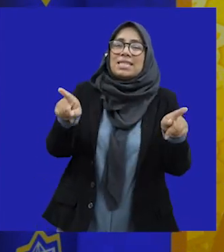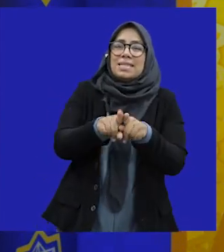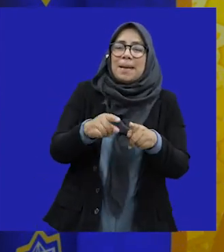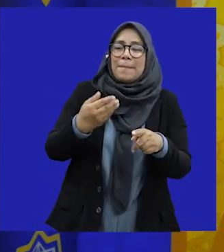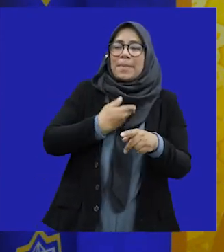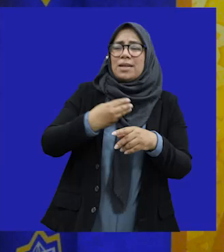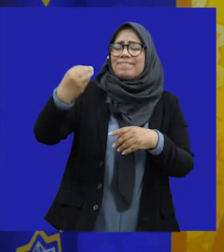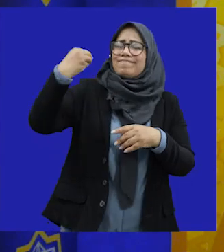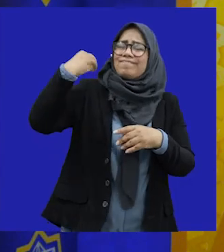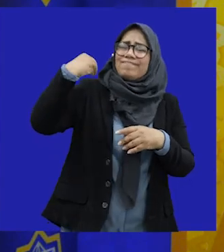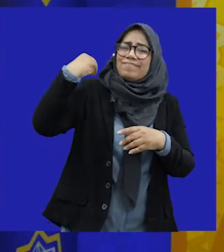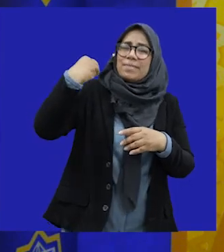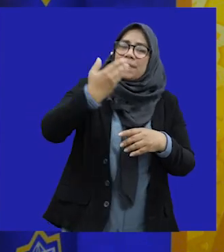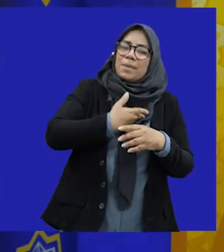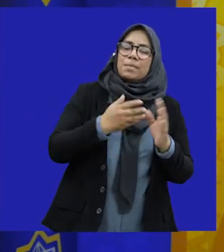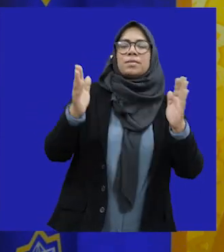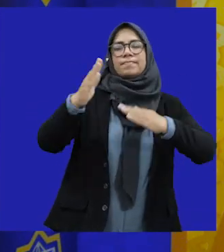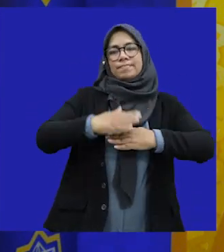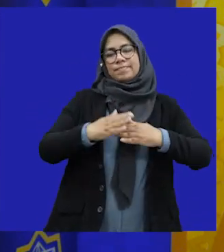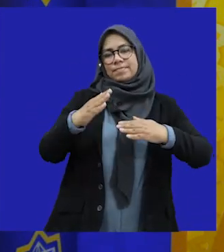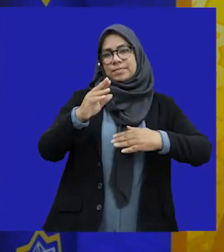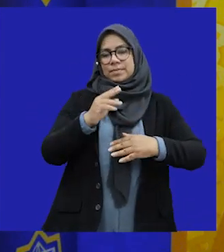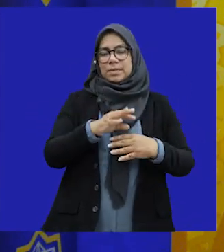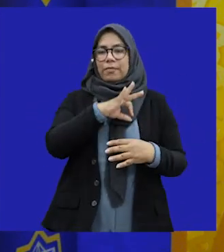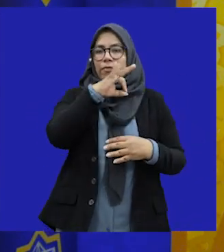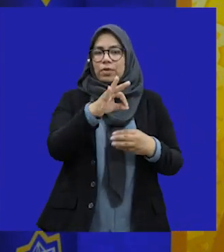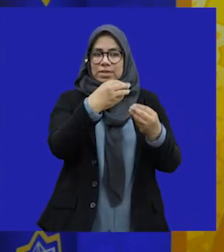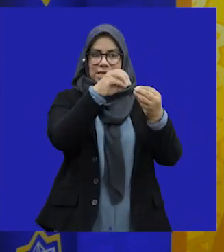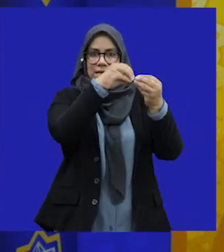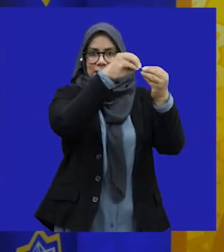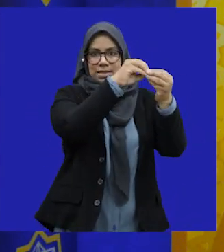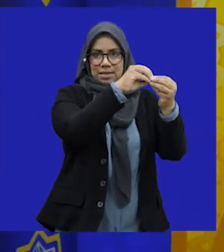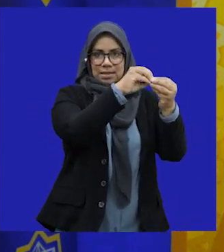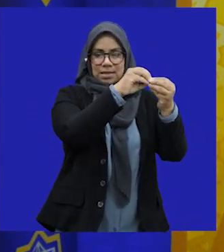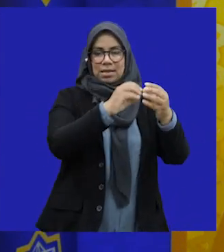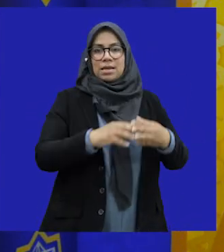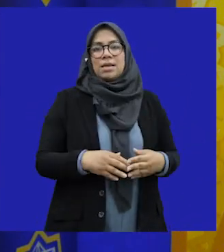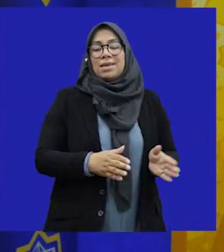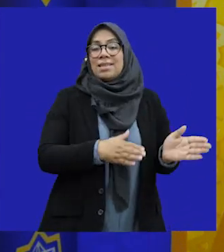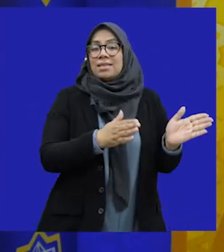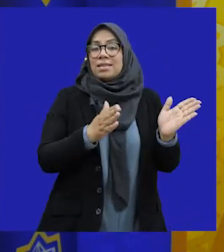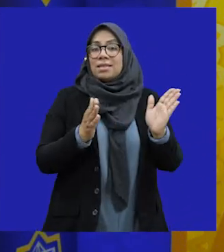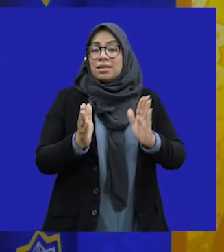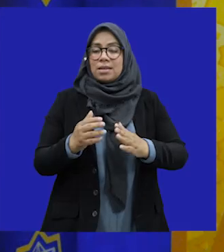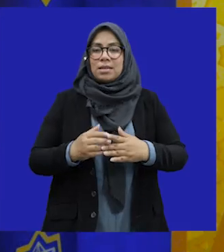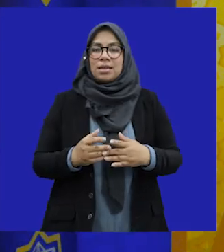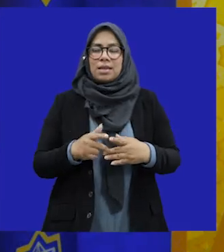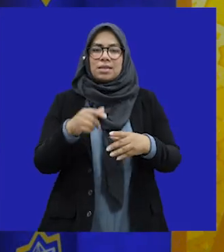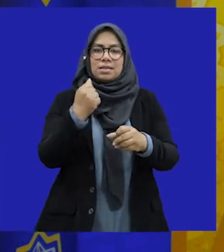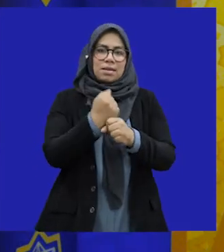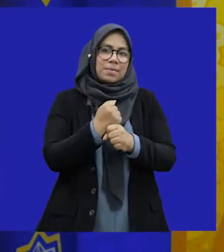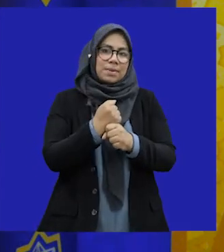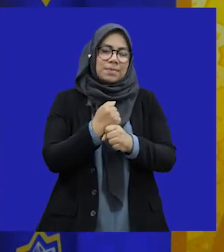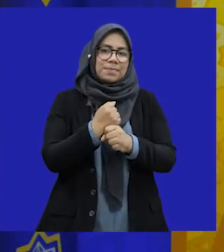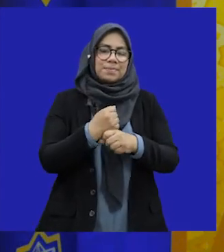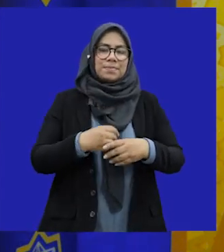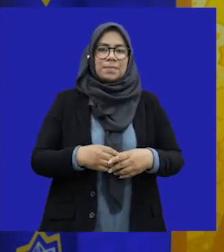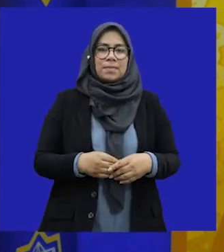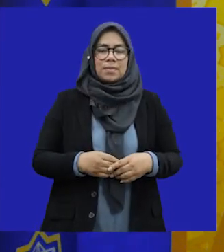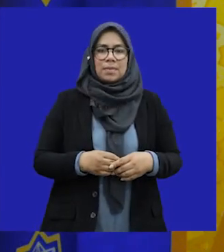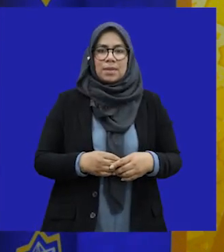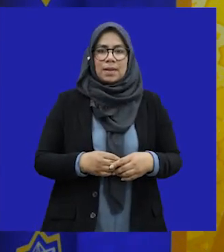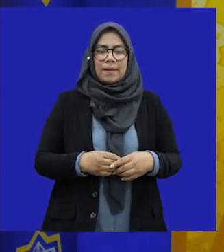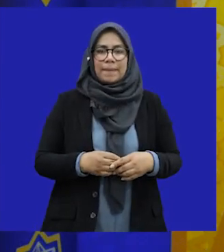gain rewards. And there are voluntary prayers that are confirmed, or what is called as